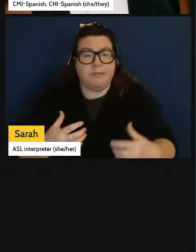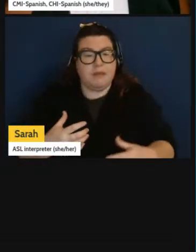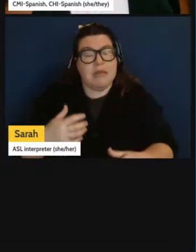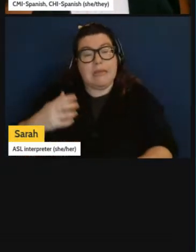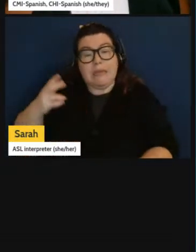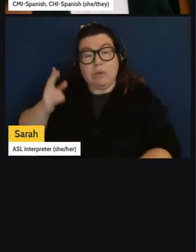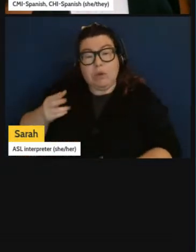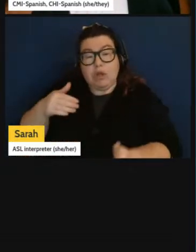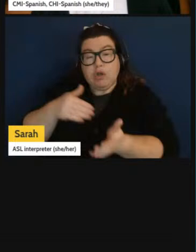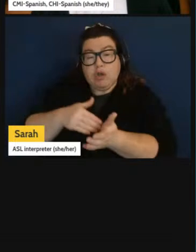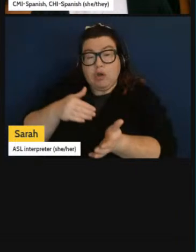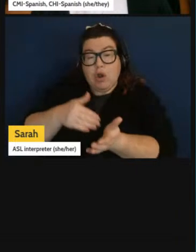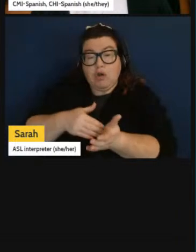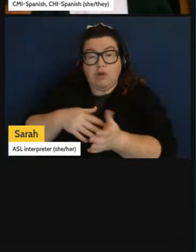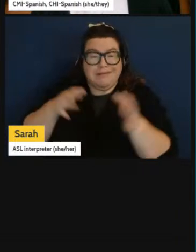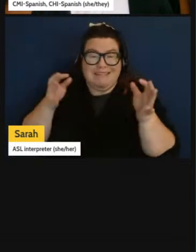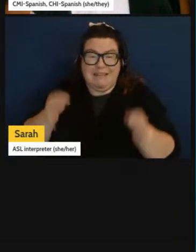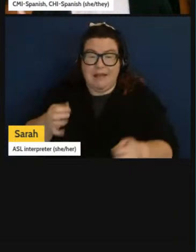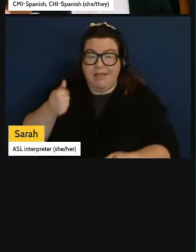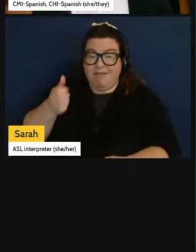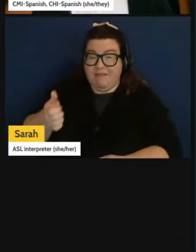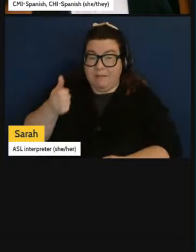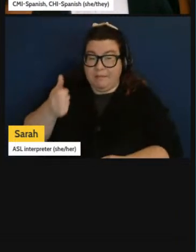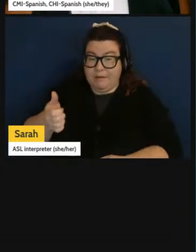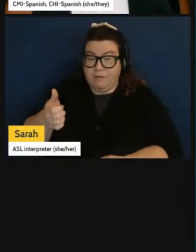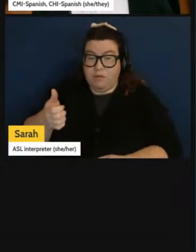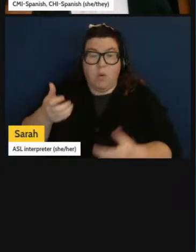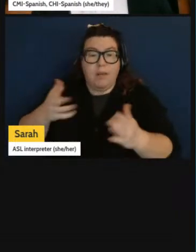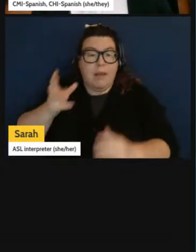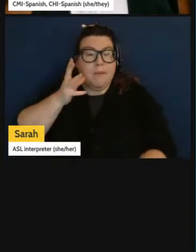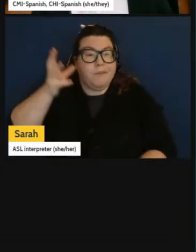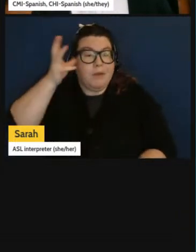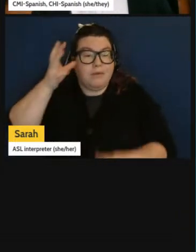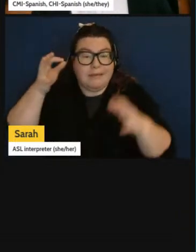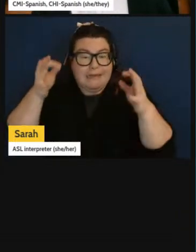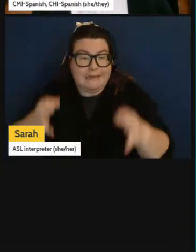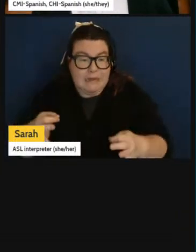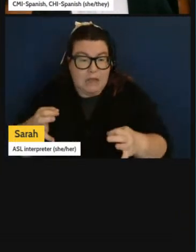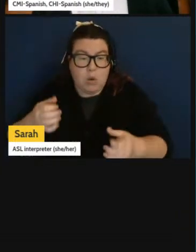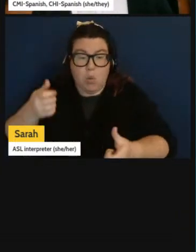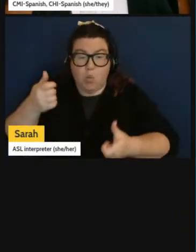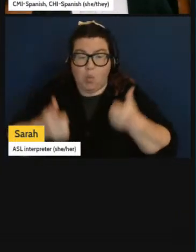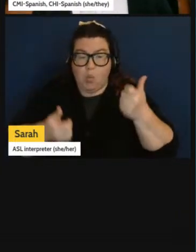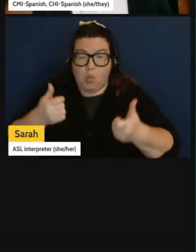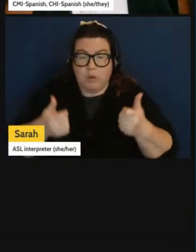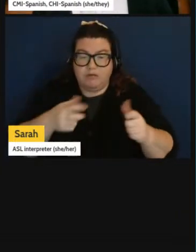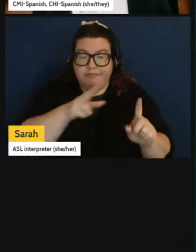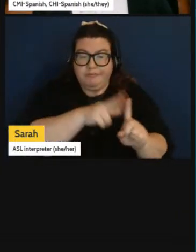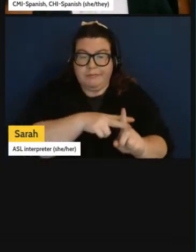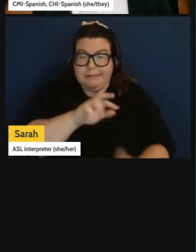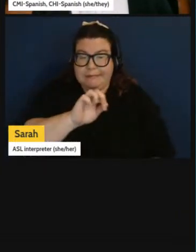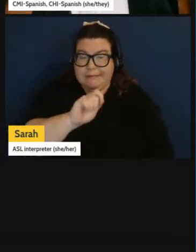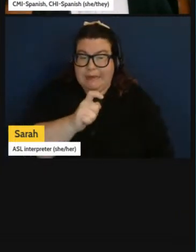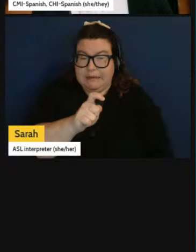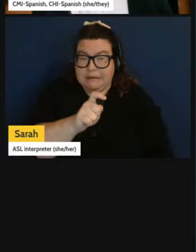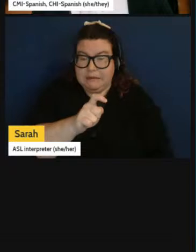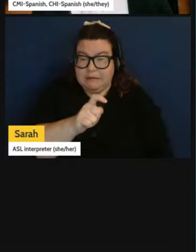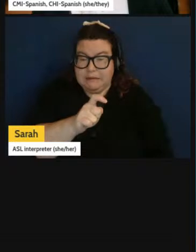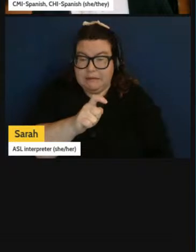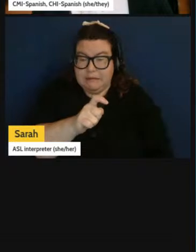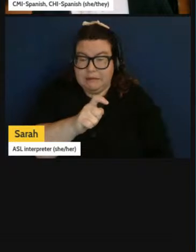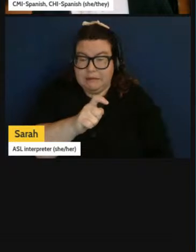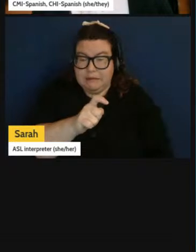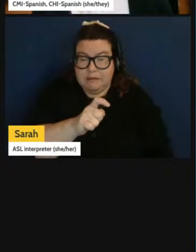have either made the choice themselves or allowed parents to make the choice as to what sex they'd like their baby to be. They